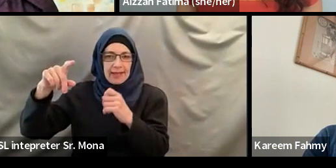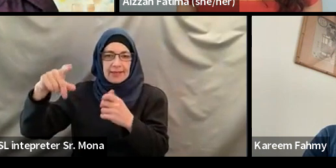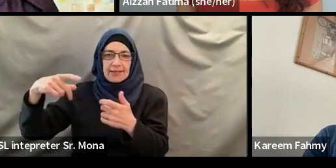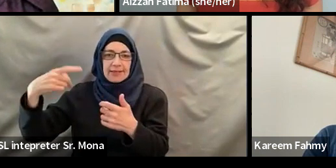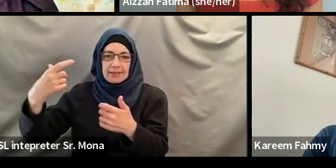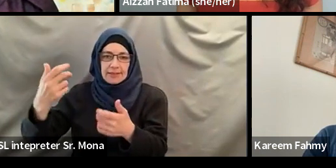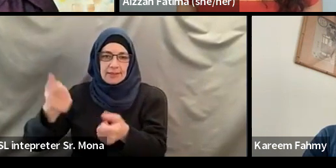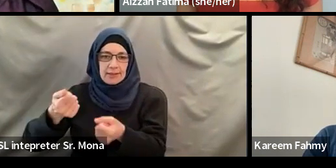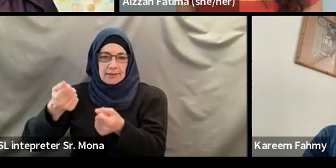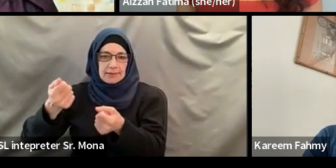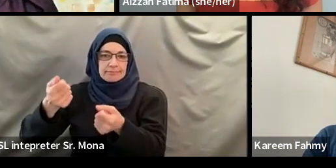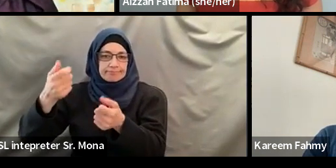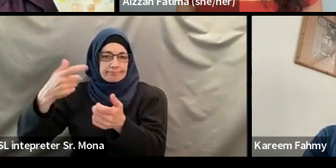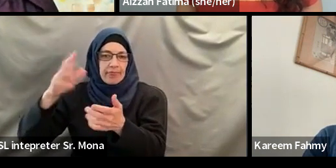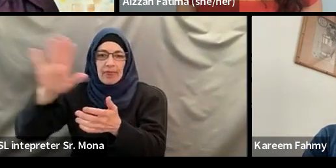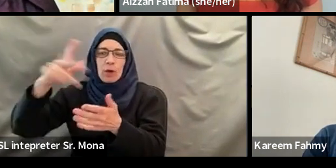Kareem